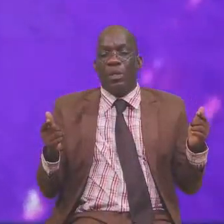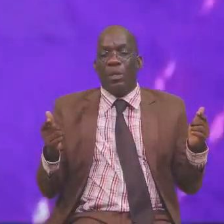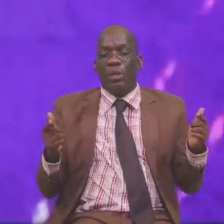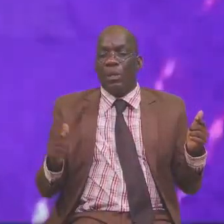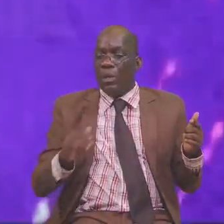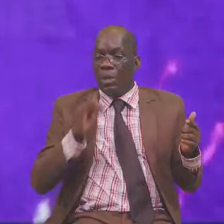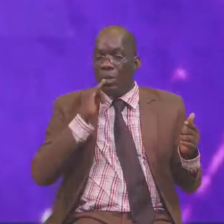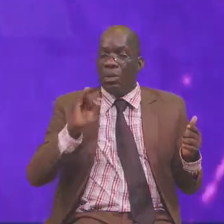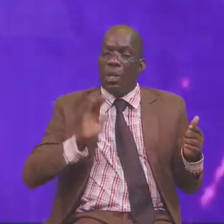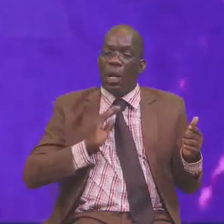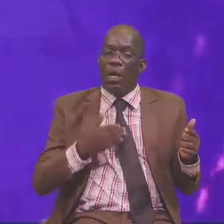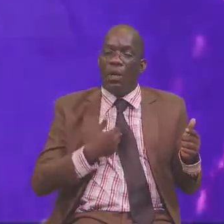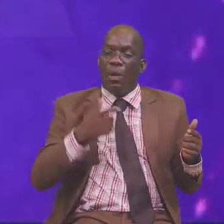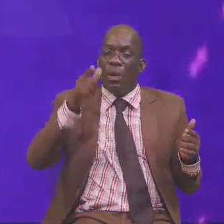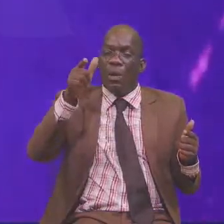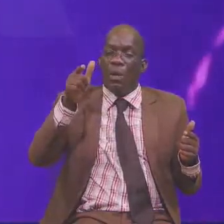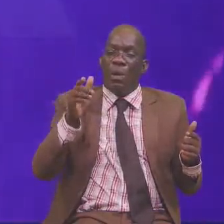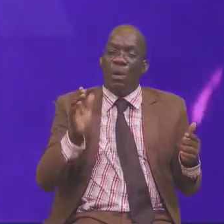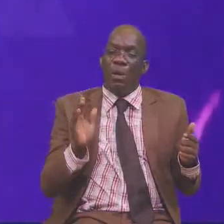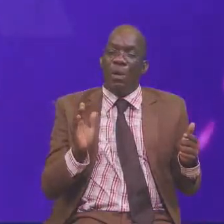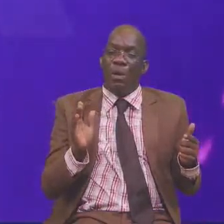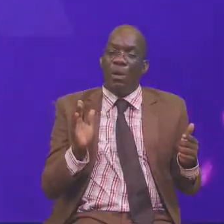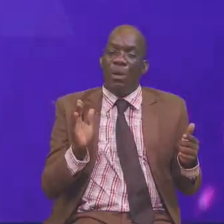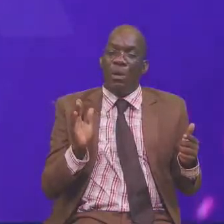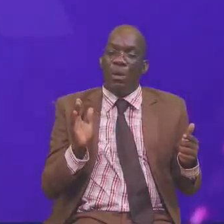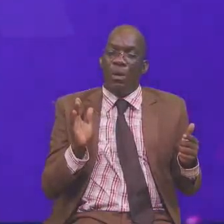great is our